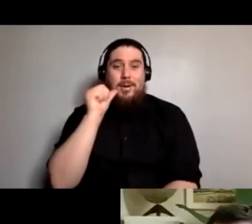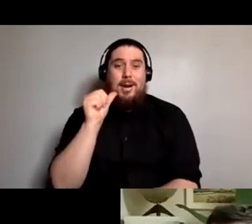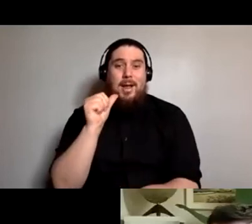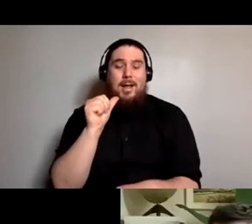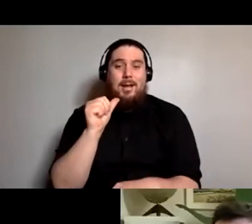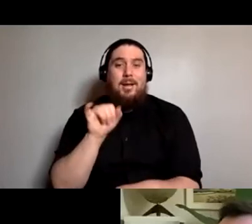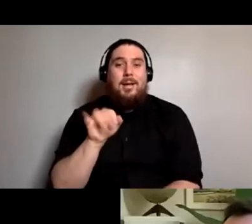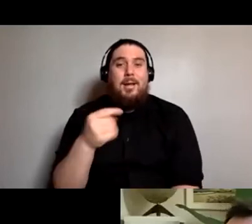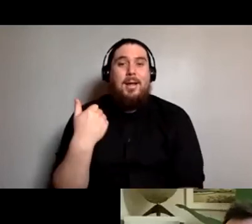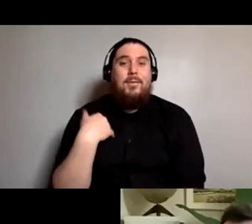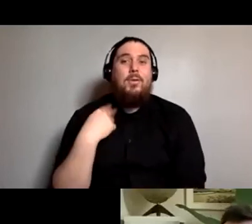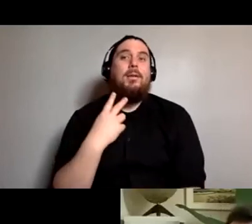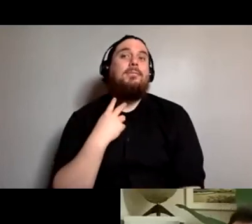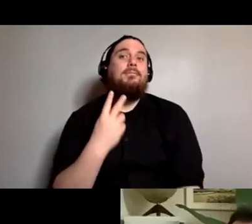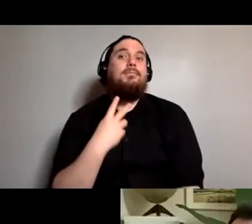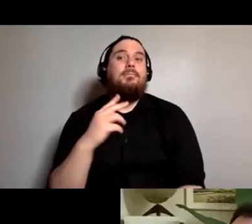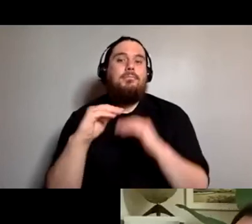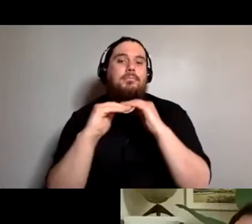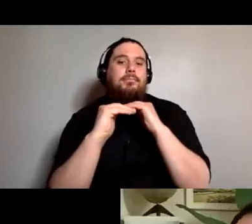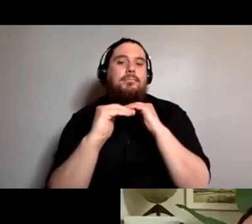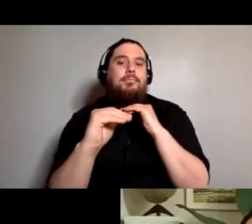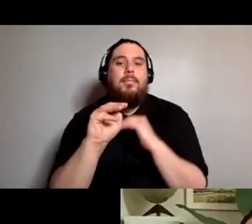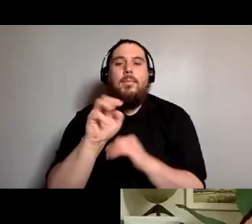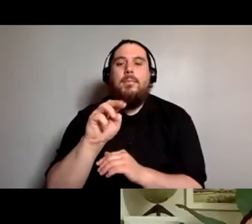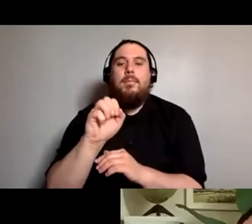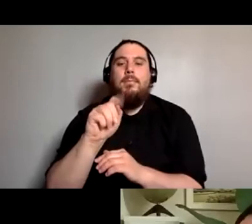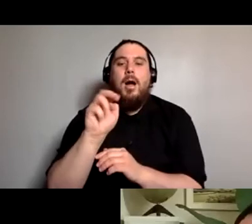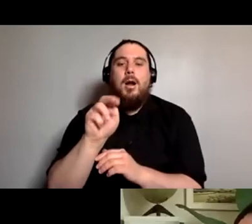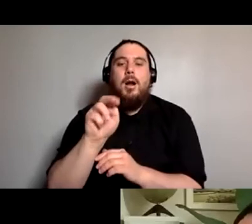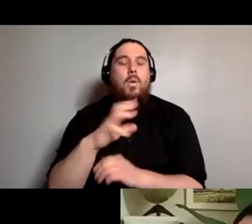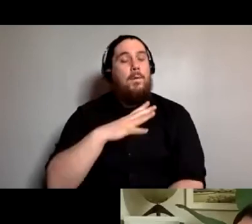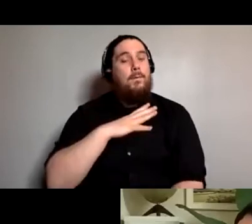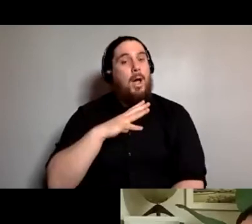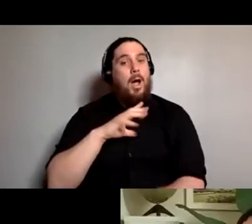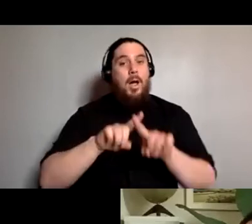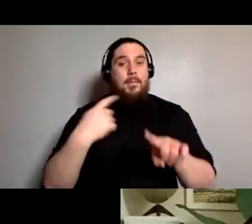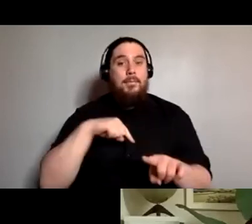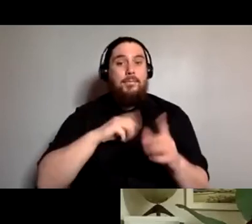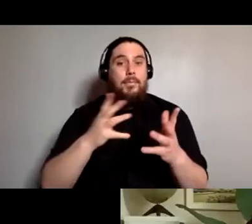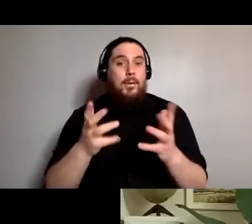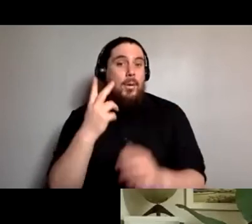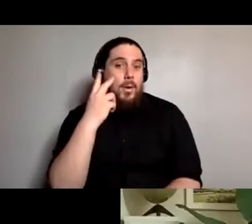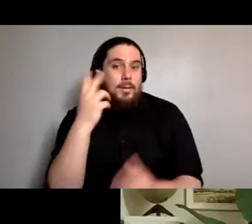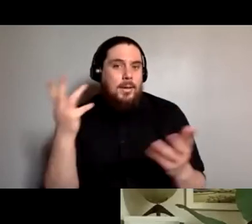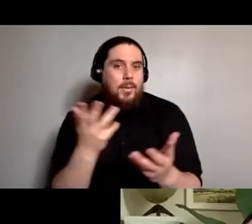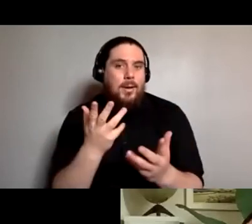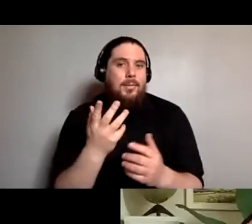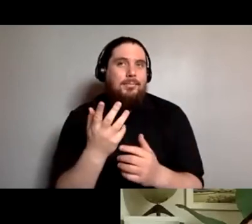slightly monotonic speech, that's fine. Actually, what we're looking for, or what one